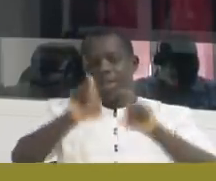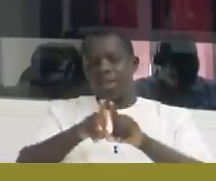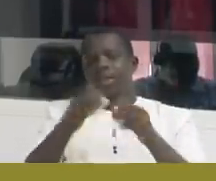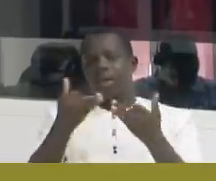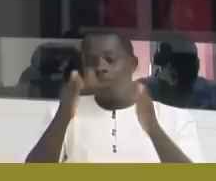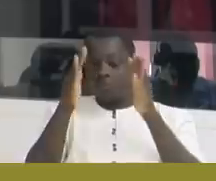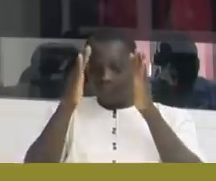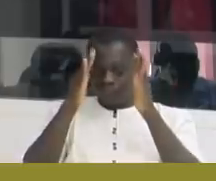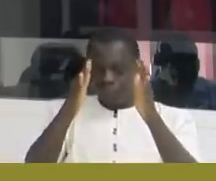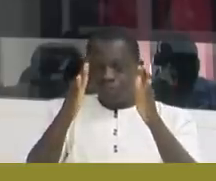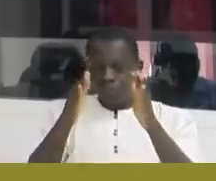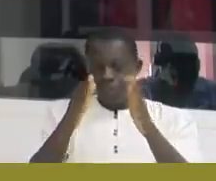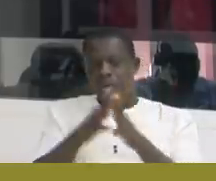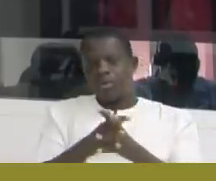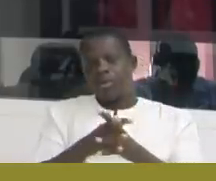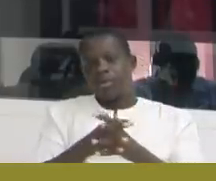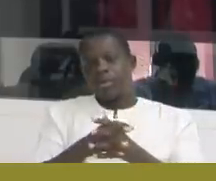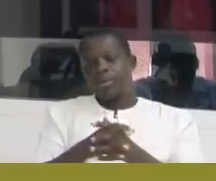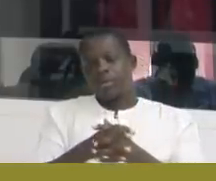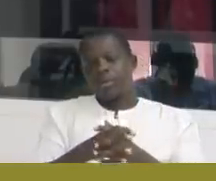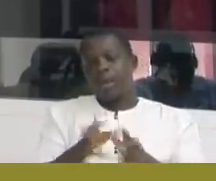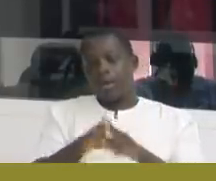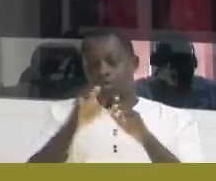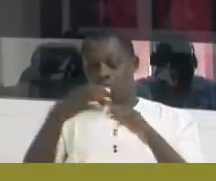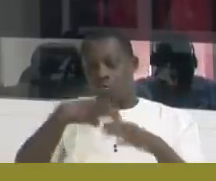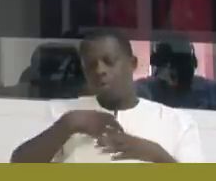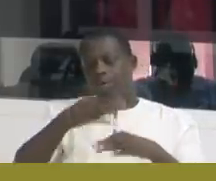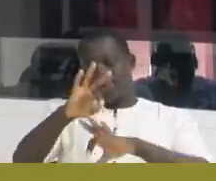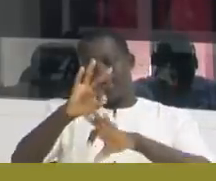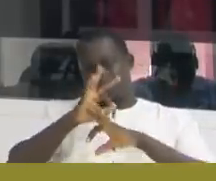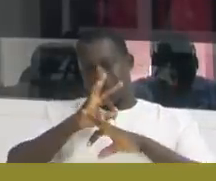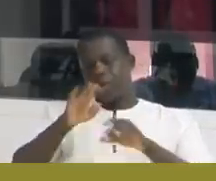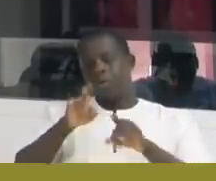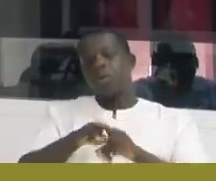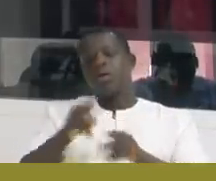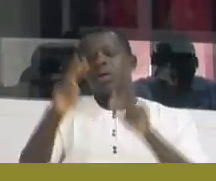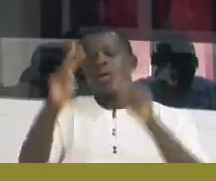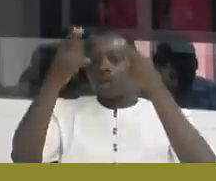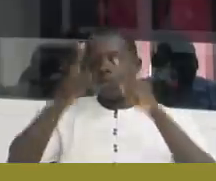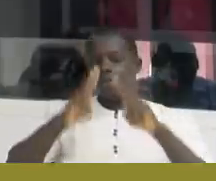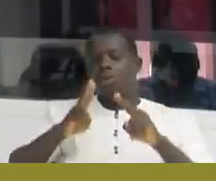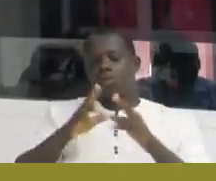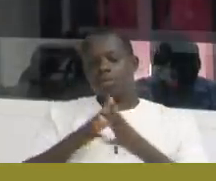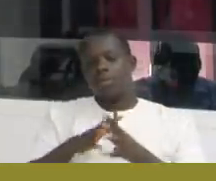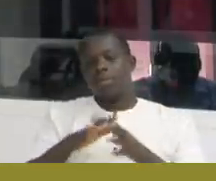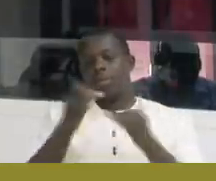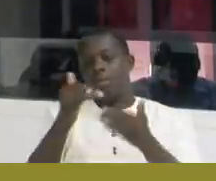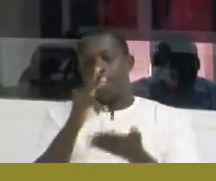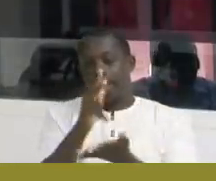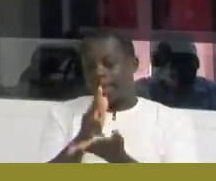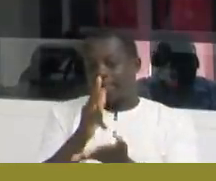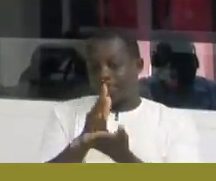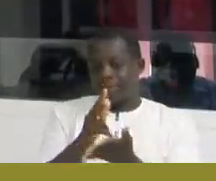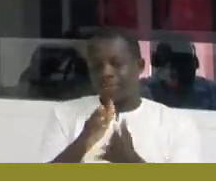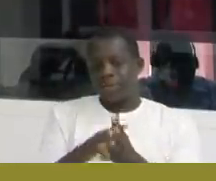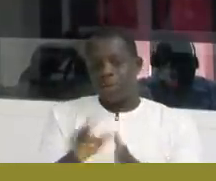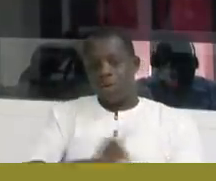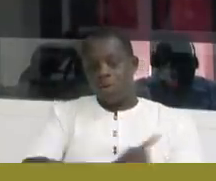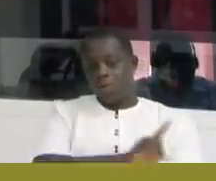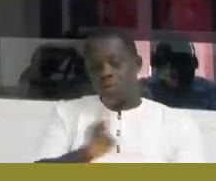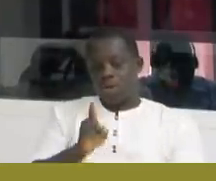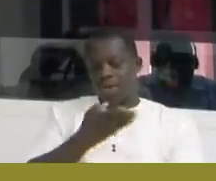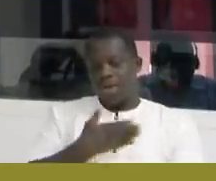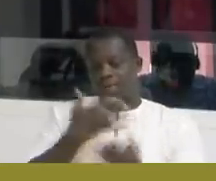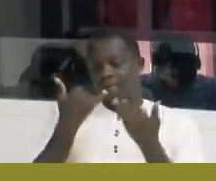focused and fixated on the legal considerations. The evidence we have so